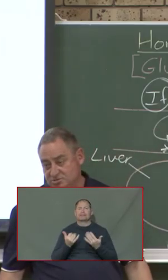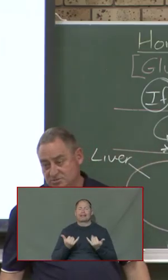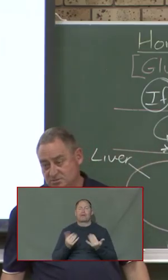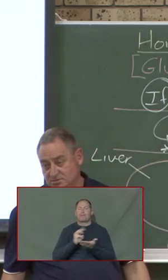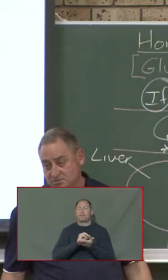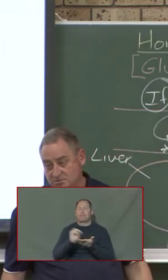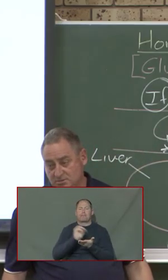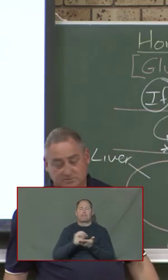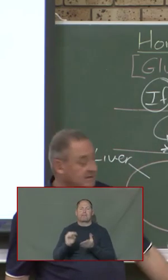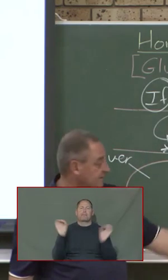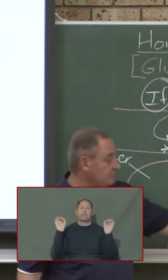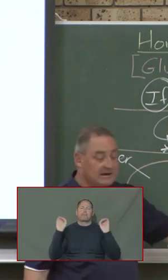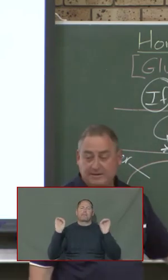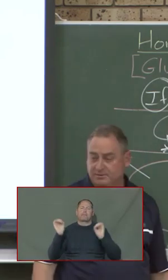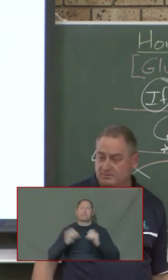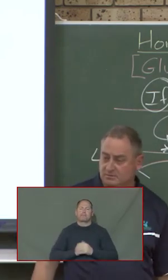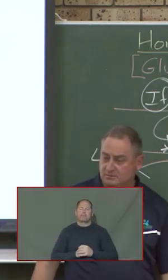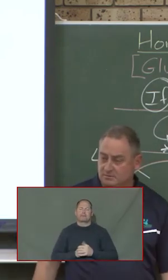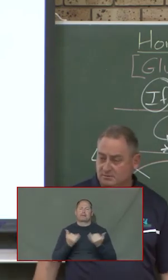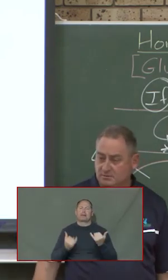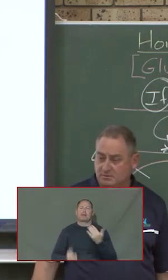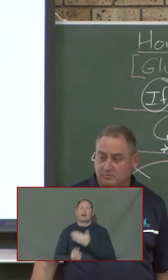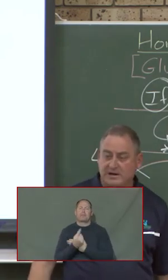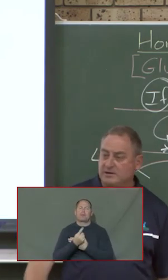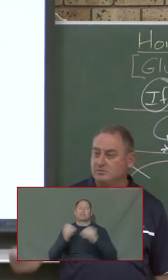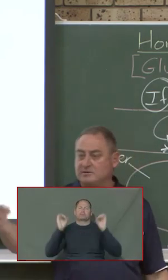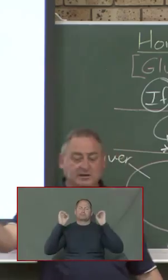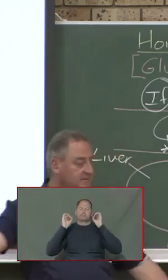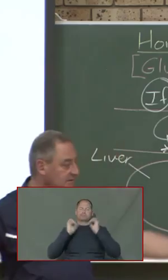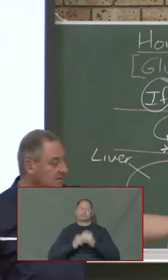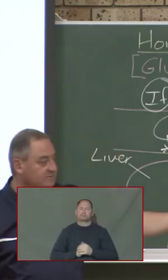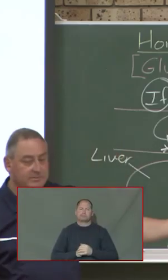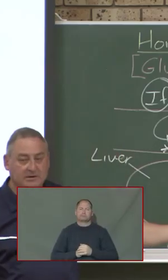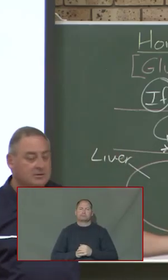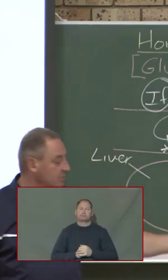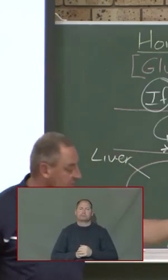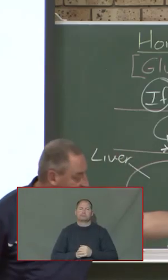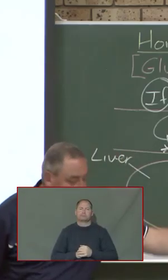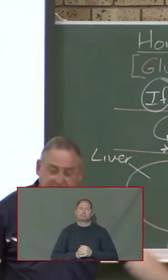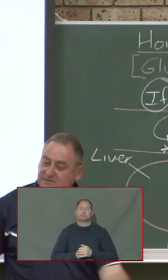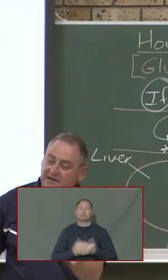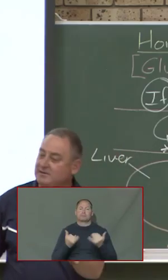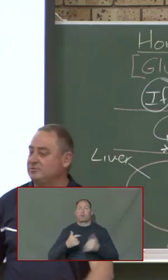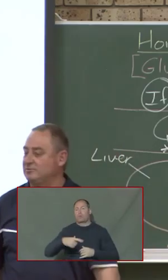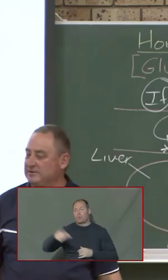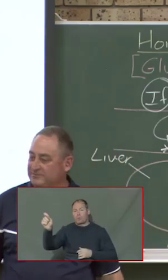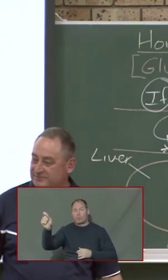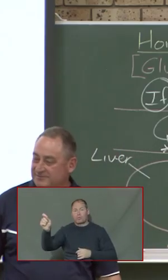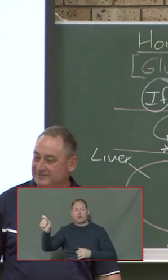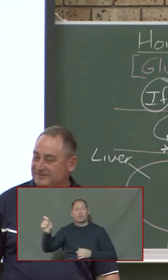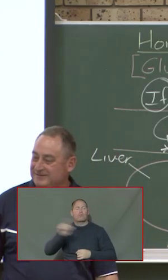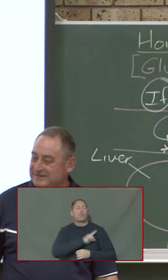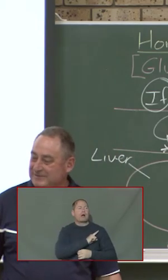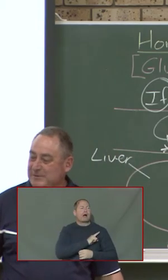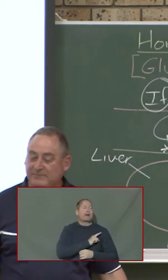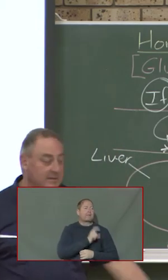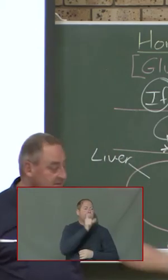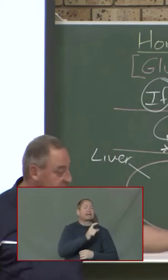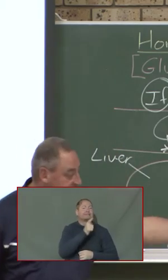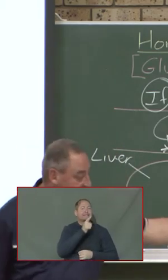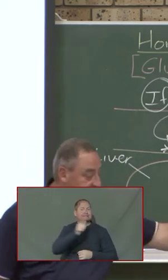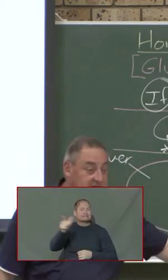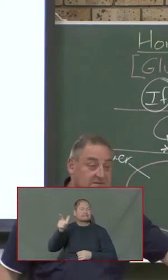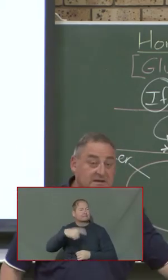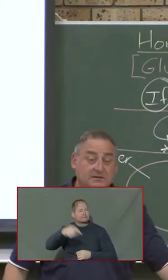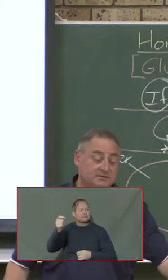message. So nothing will happen. Why are you not leaving the classroom now? Because nobody is telling you to leave. If we have a